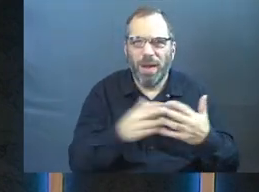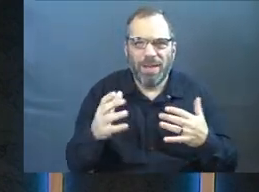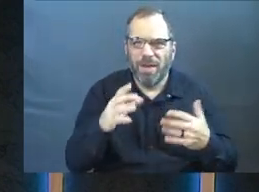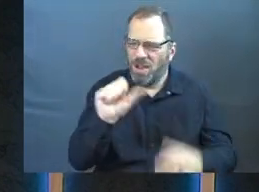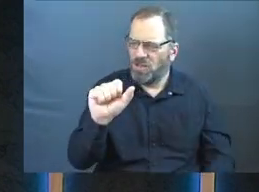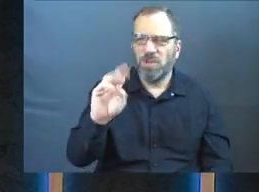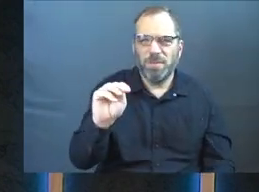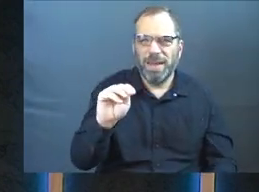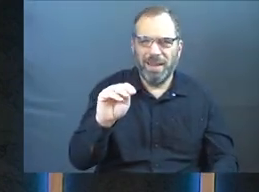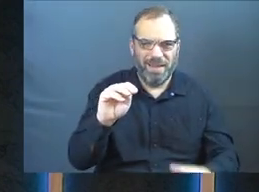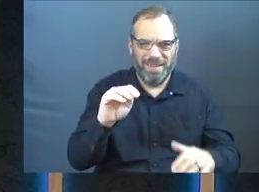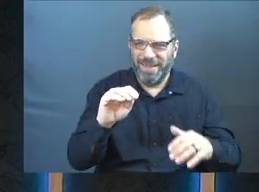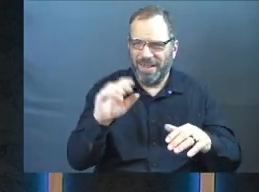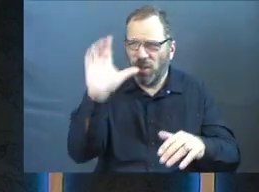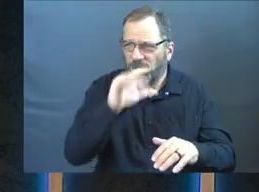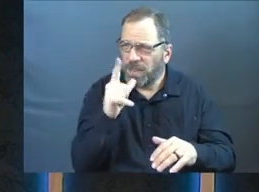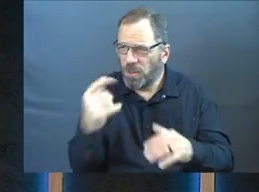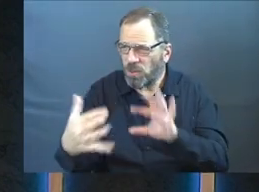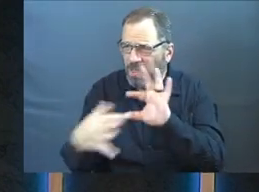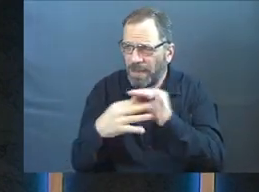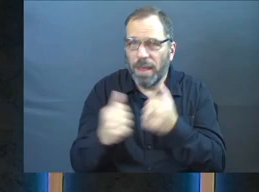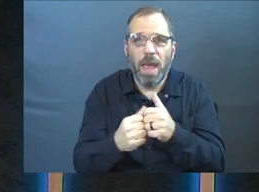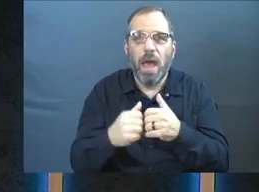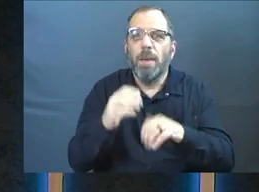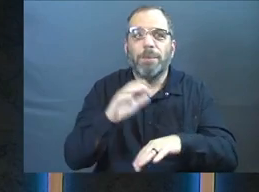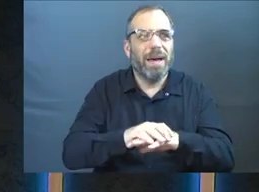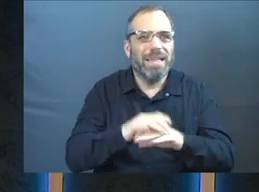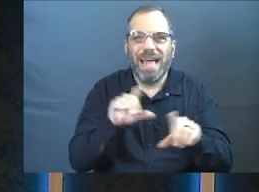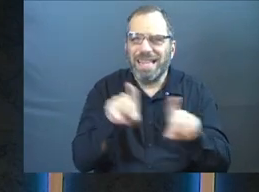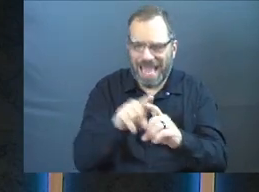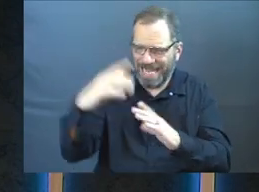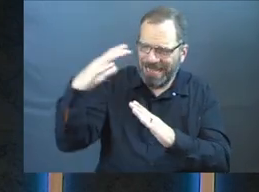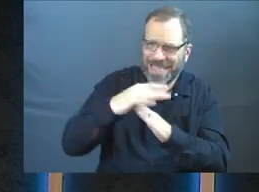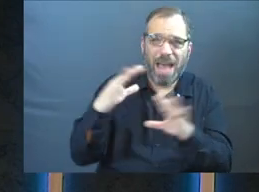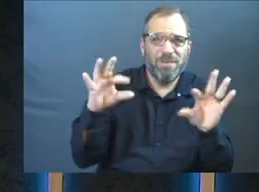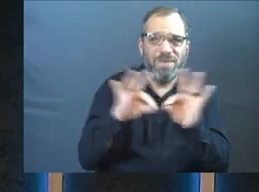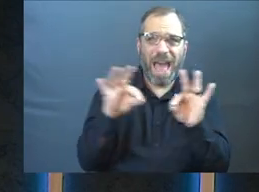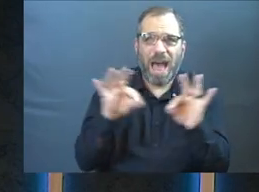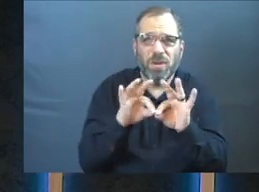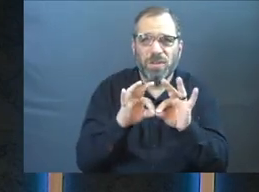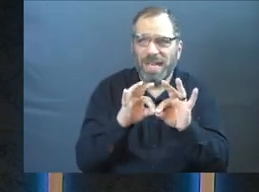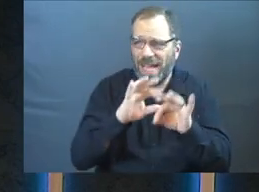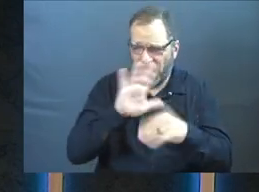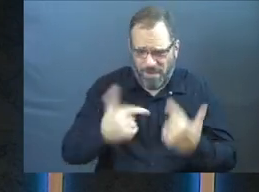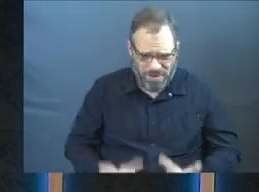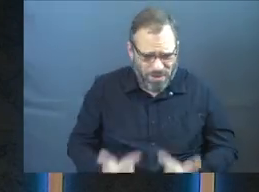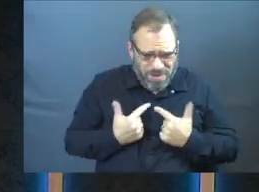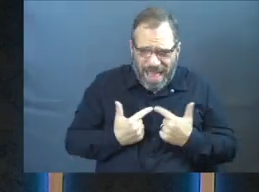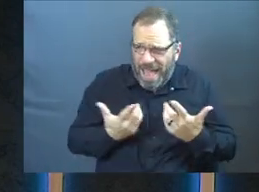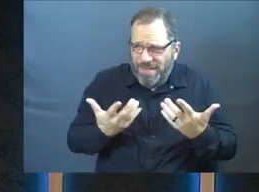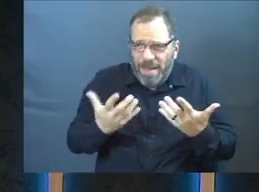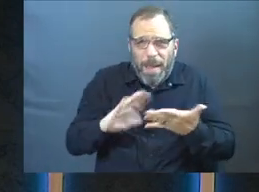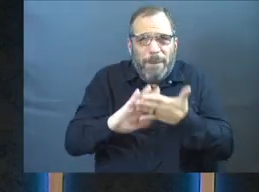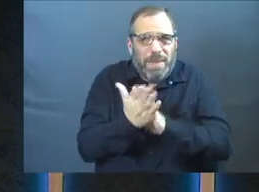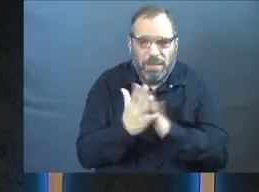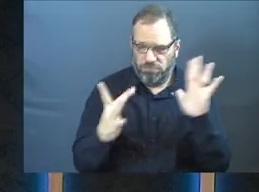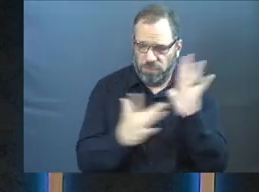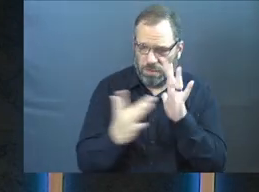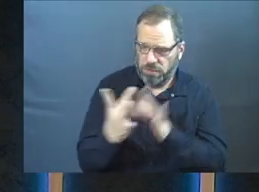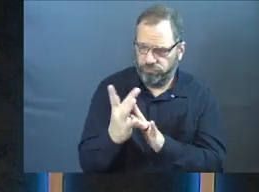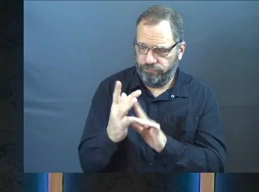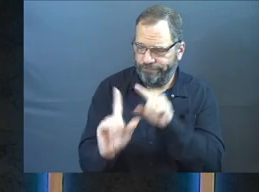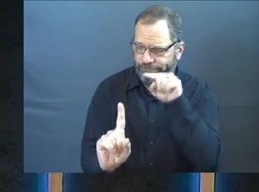thing with the marriage. Someday, the very top, number one value, your entire life is going to be